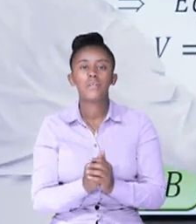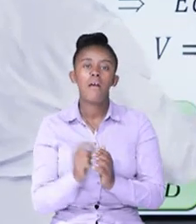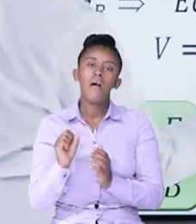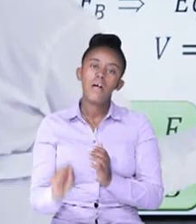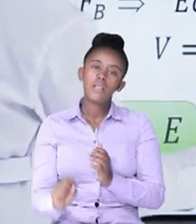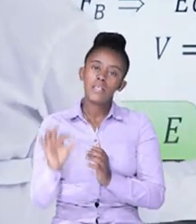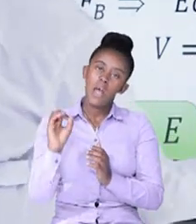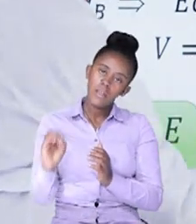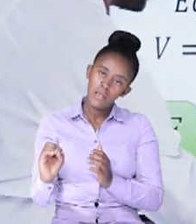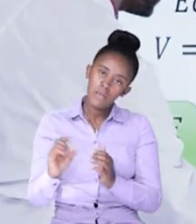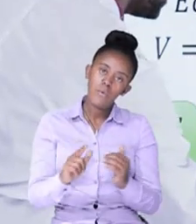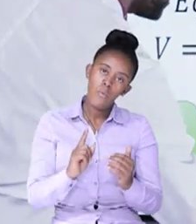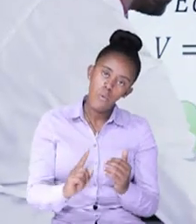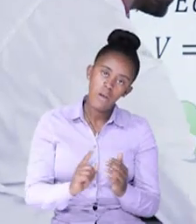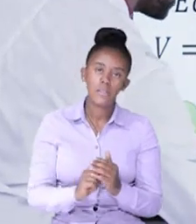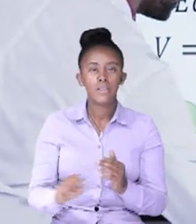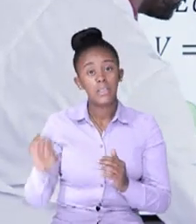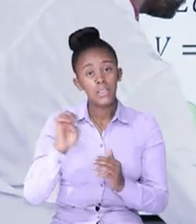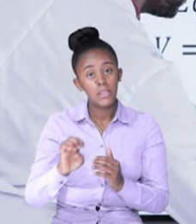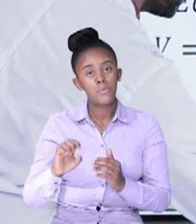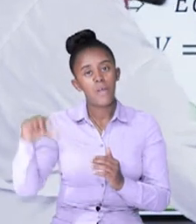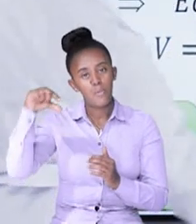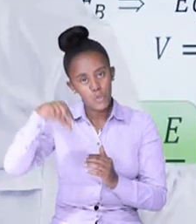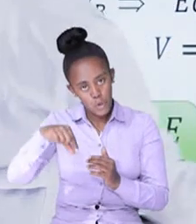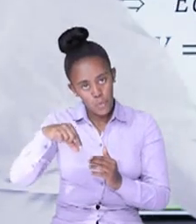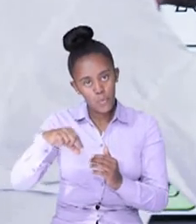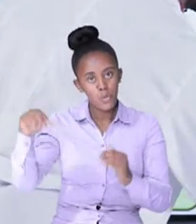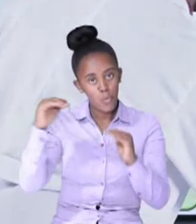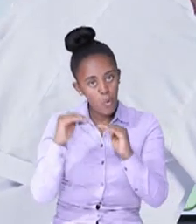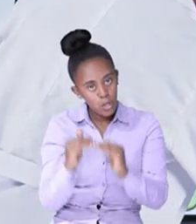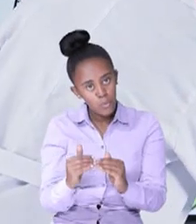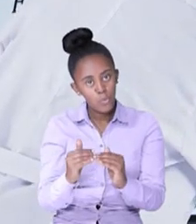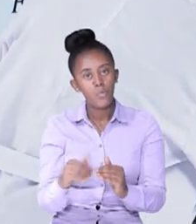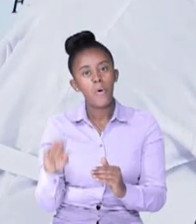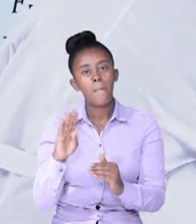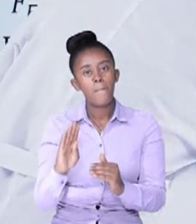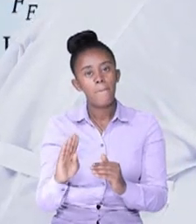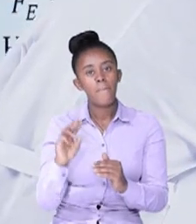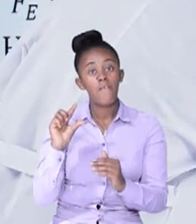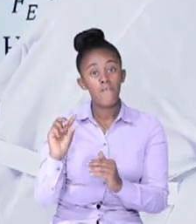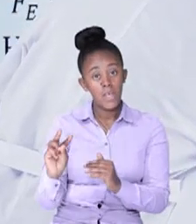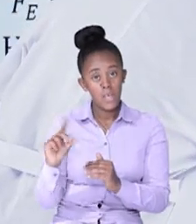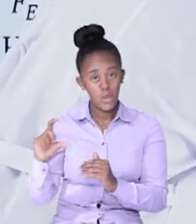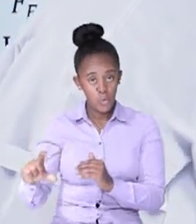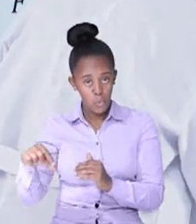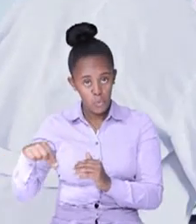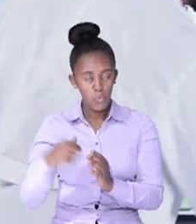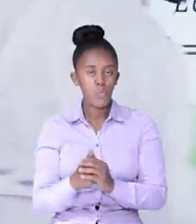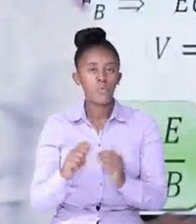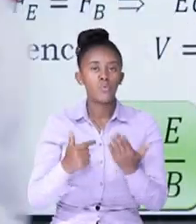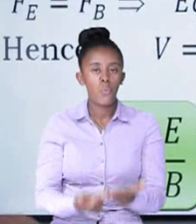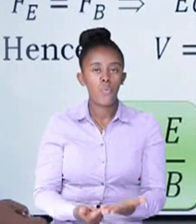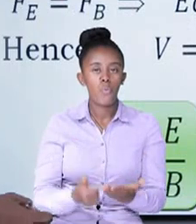this is 90, it's 1. So E times Q is equals to BVQ. So we